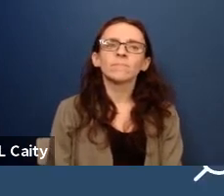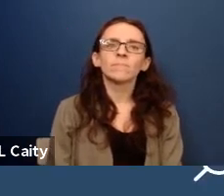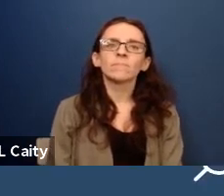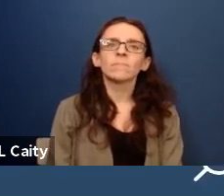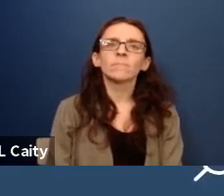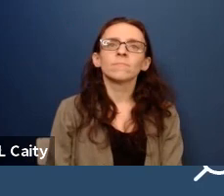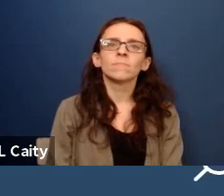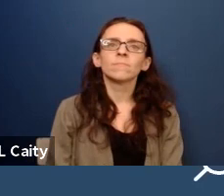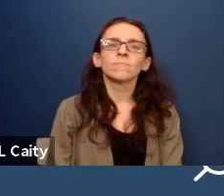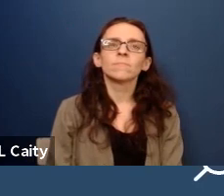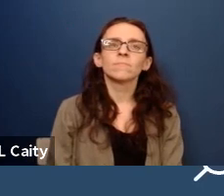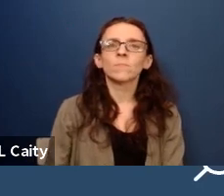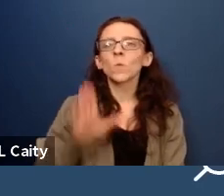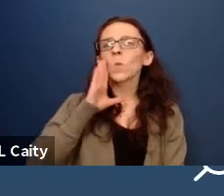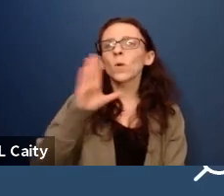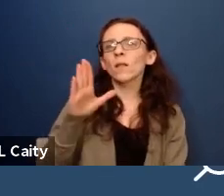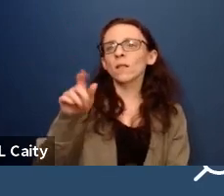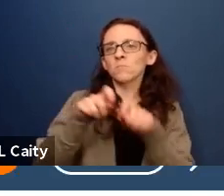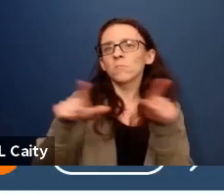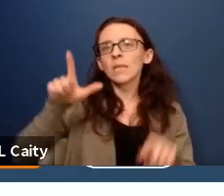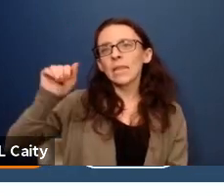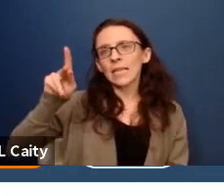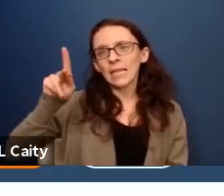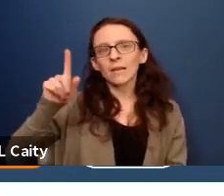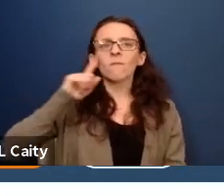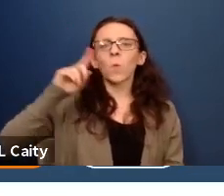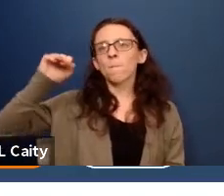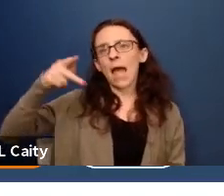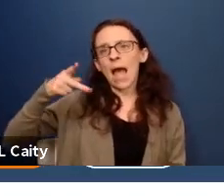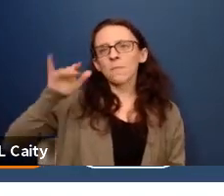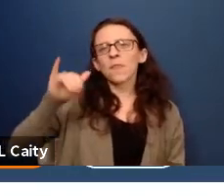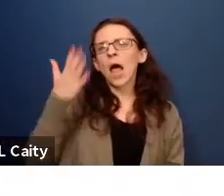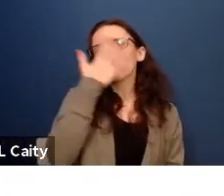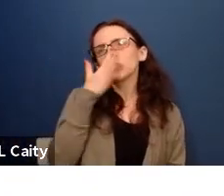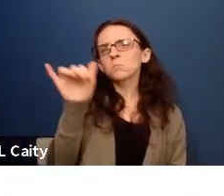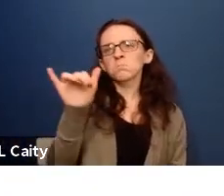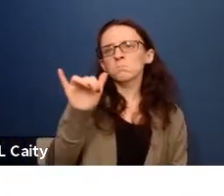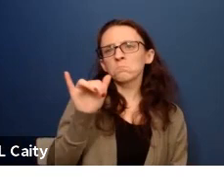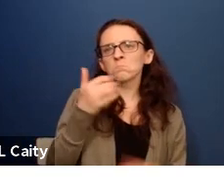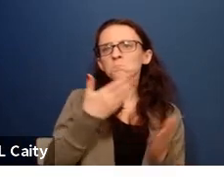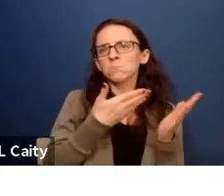a link to a map that looks very similar,